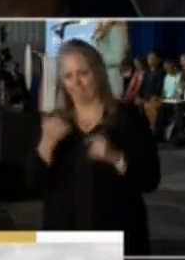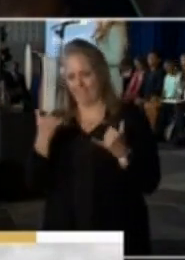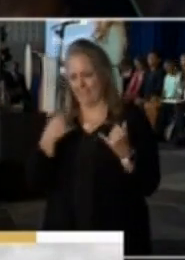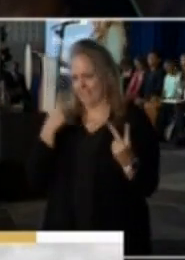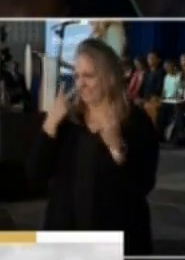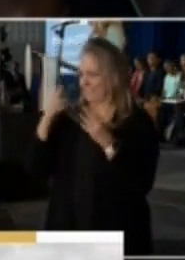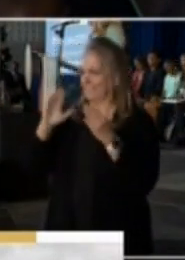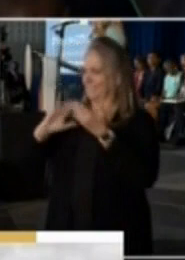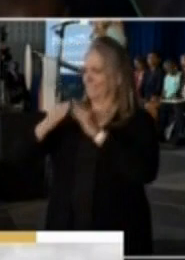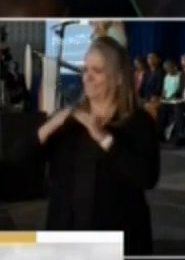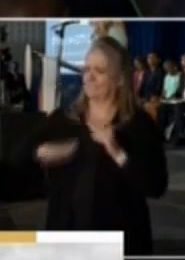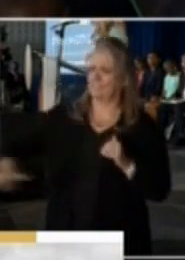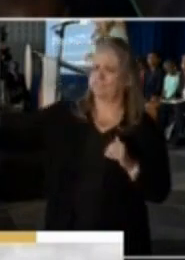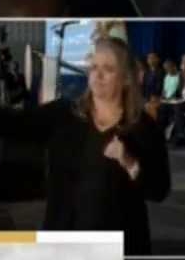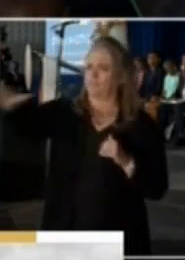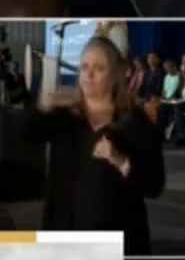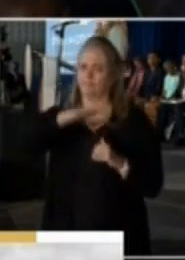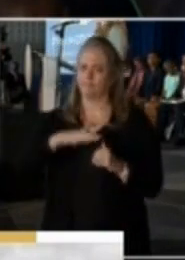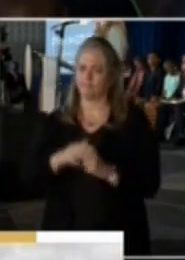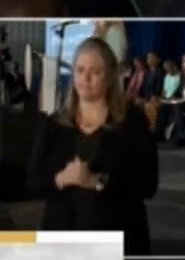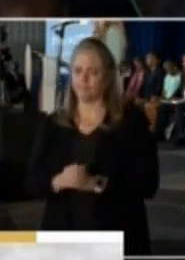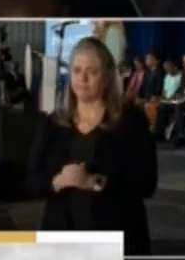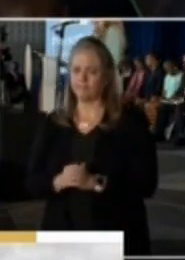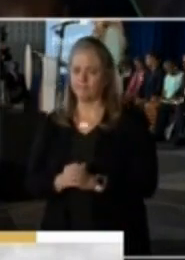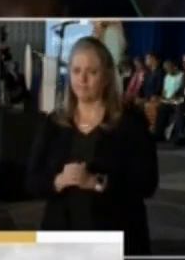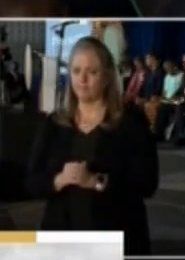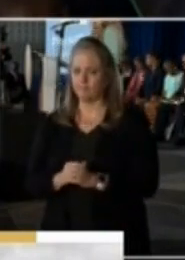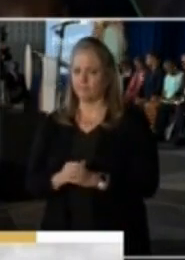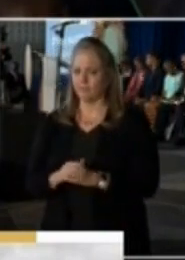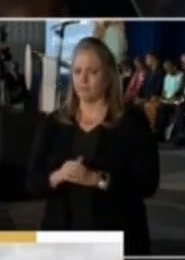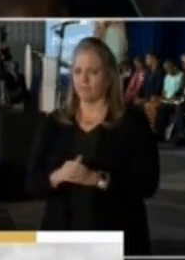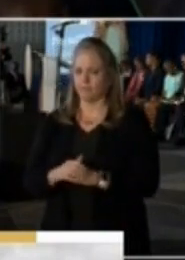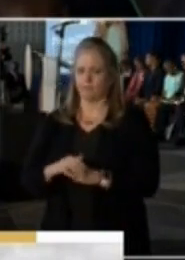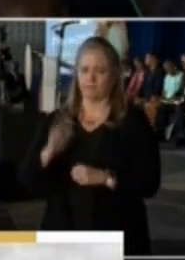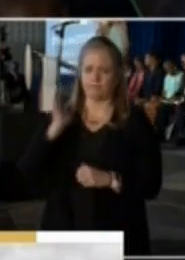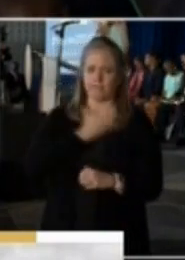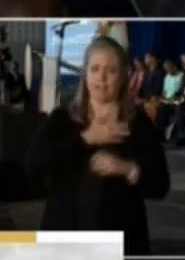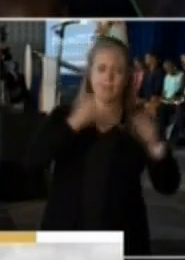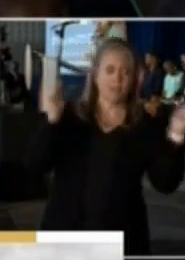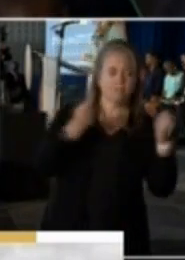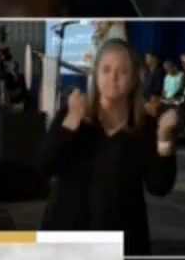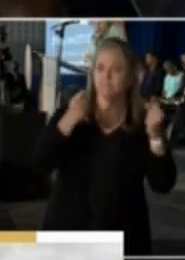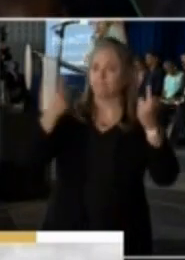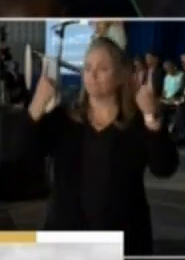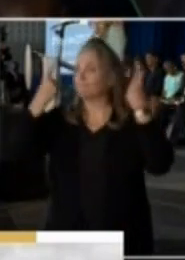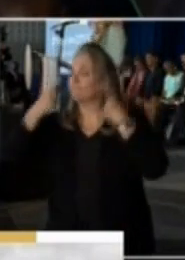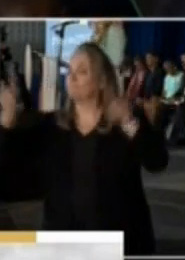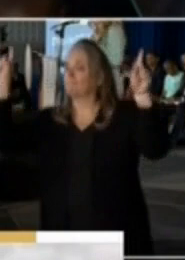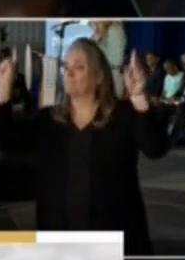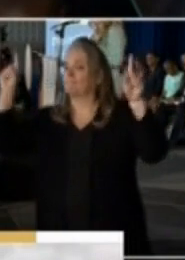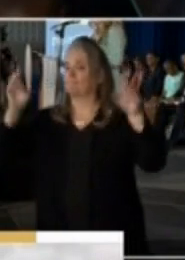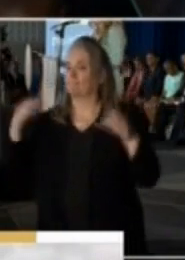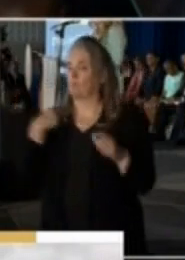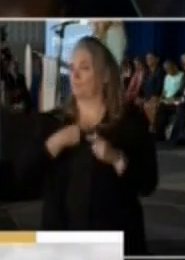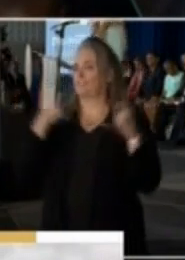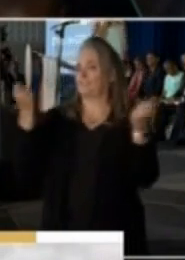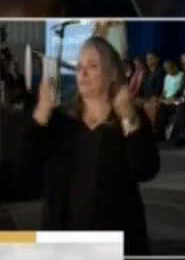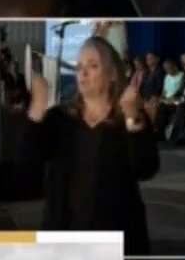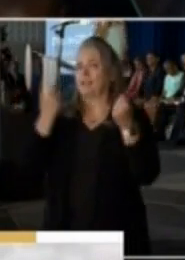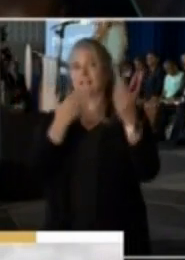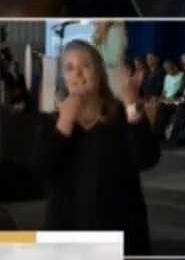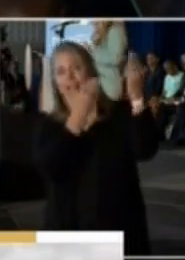We celebrate our triumph and success, knowing that all good things come from you.